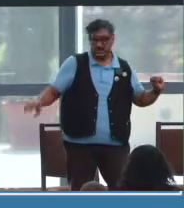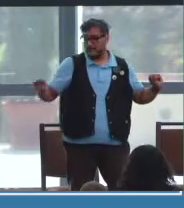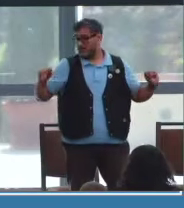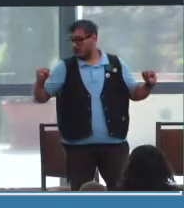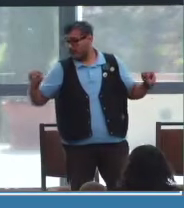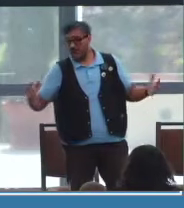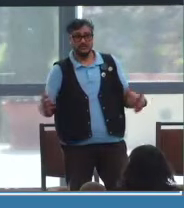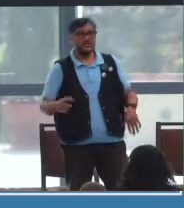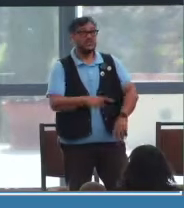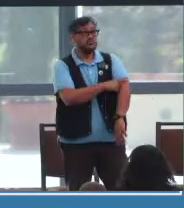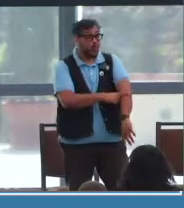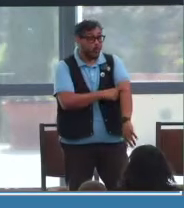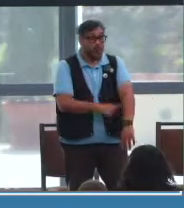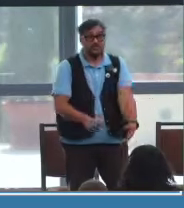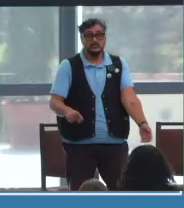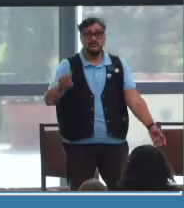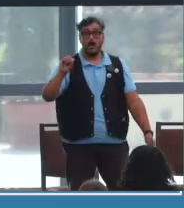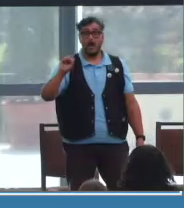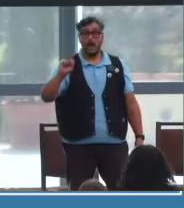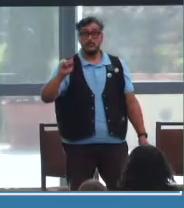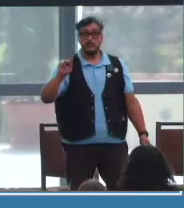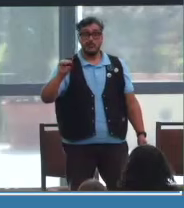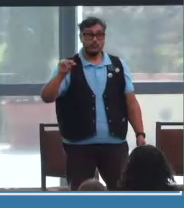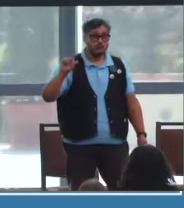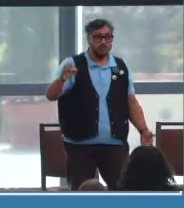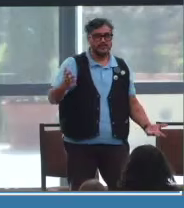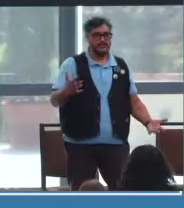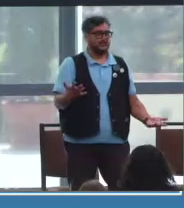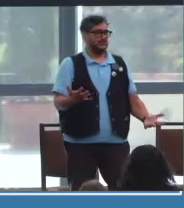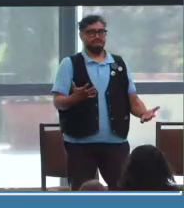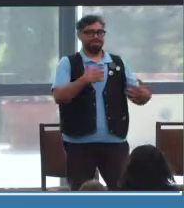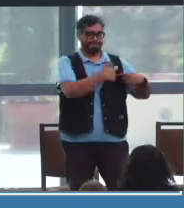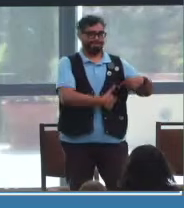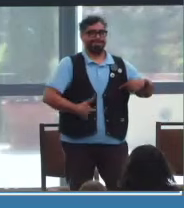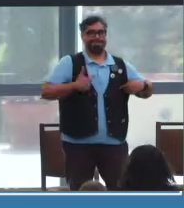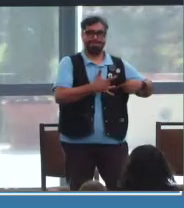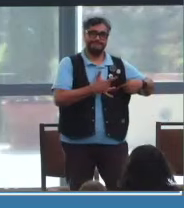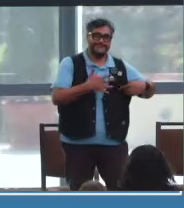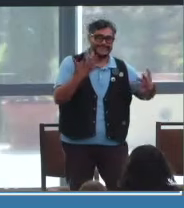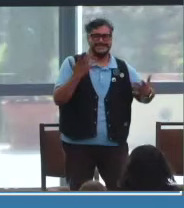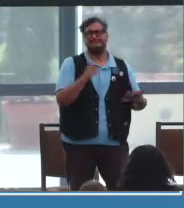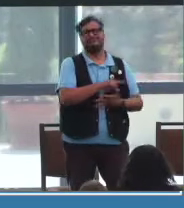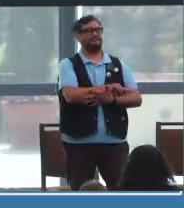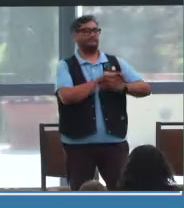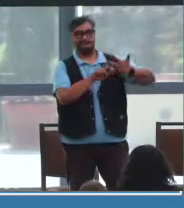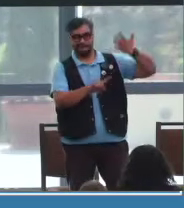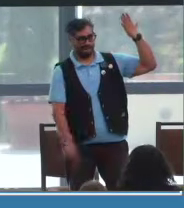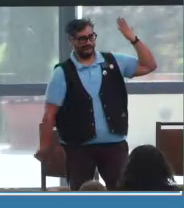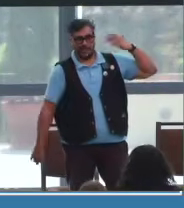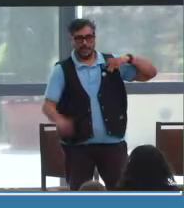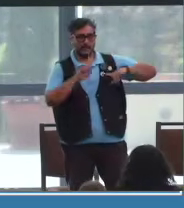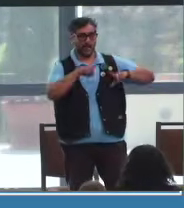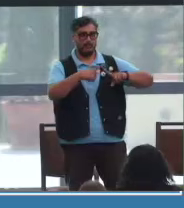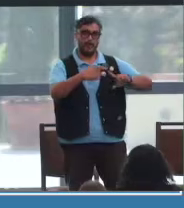Joint symptoms, osteoporosis, cardiovascular disease. These are all things I talk about when I talk about,